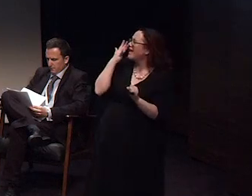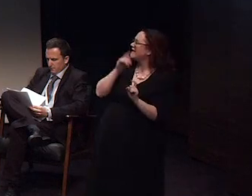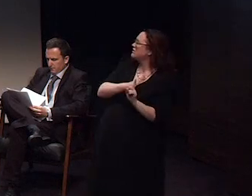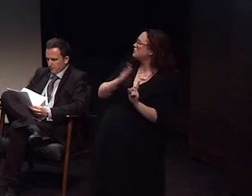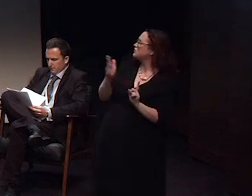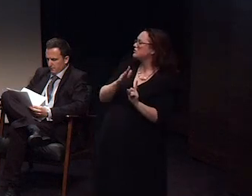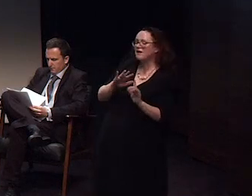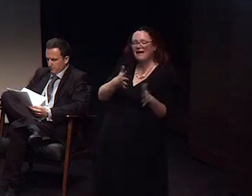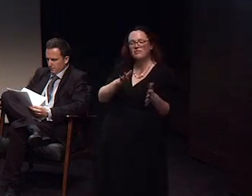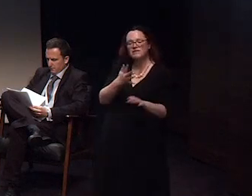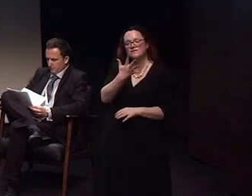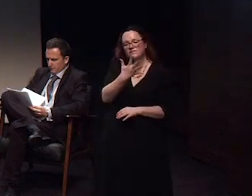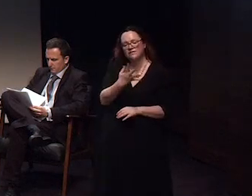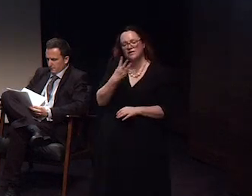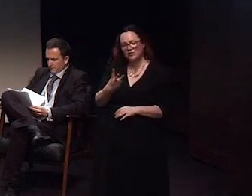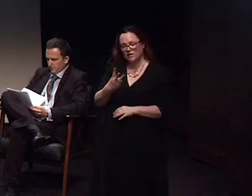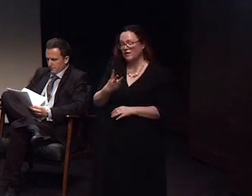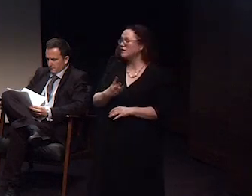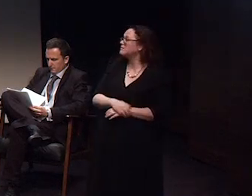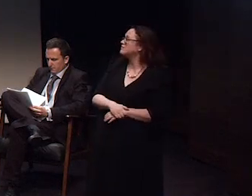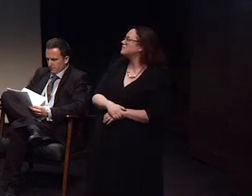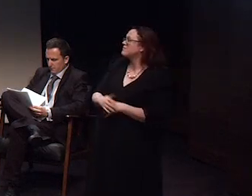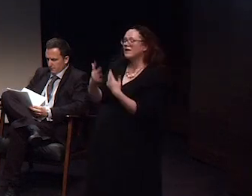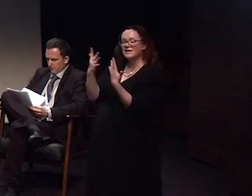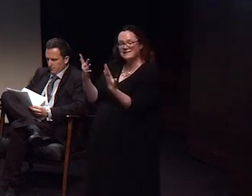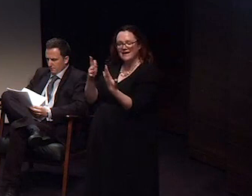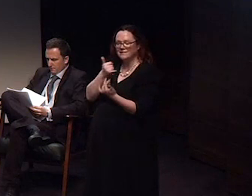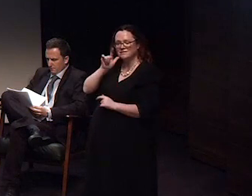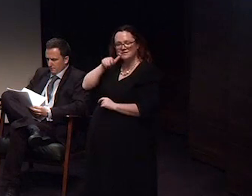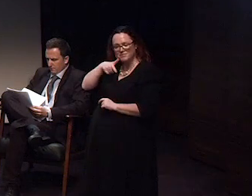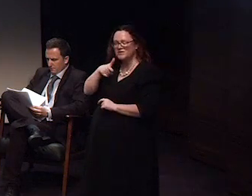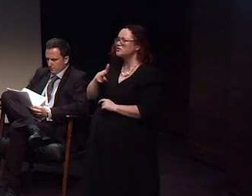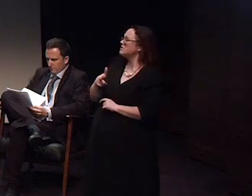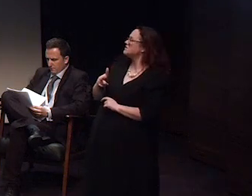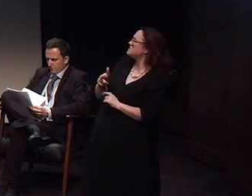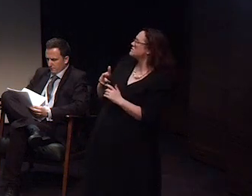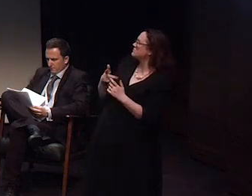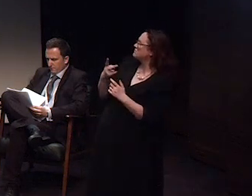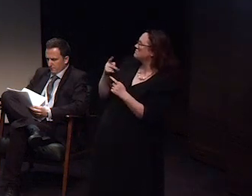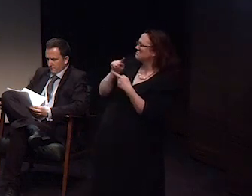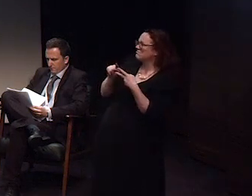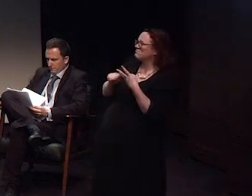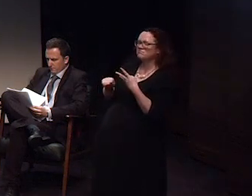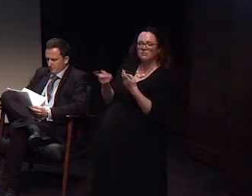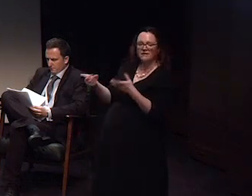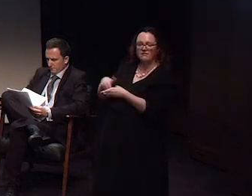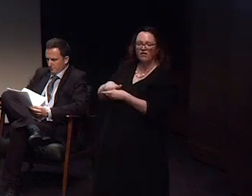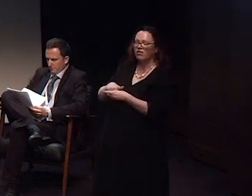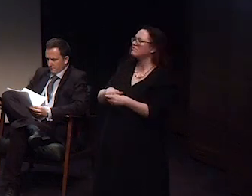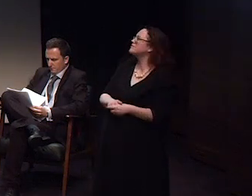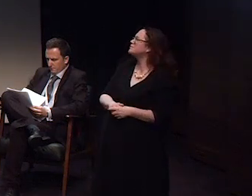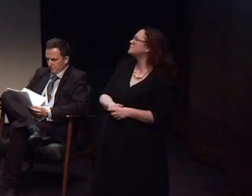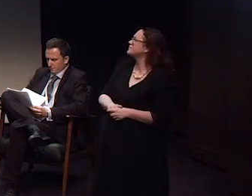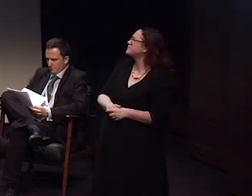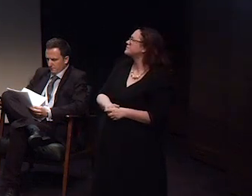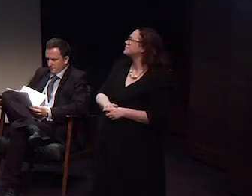and 10 dispatchers, 20 first responders, and 8 paramedics participate. So in terms of data